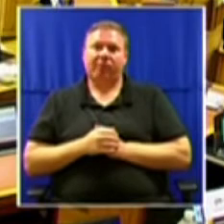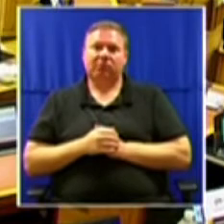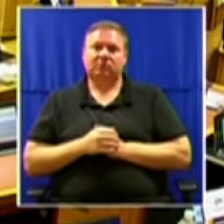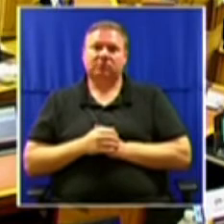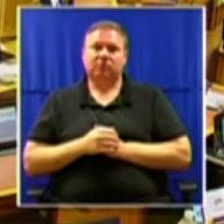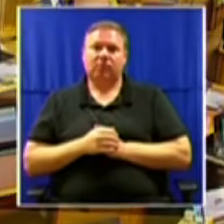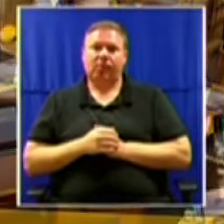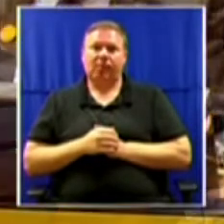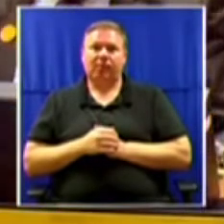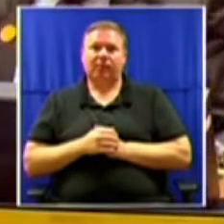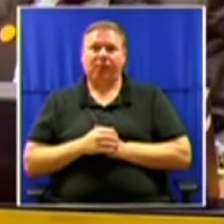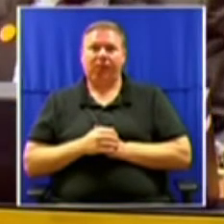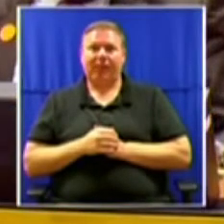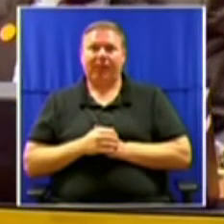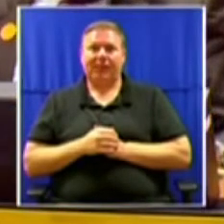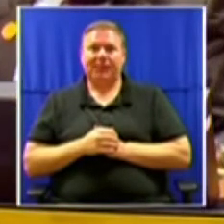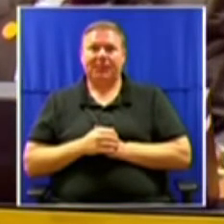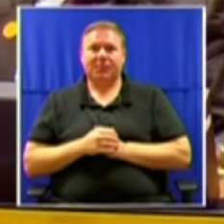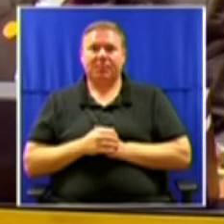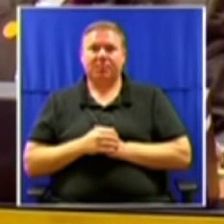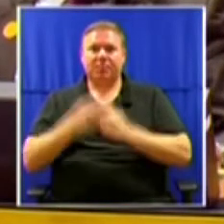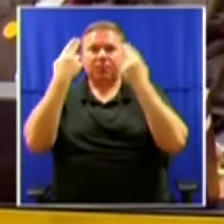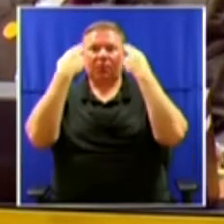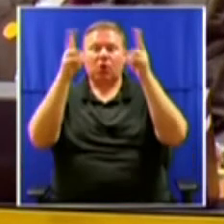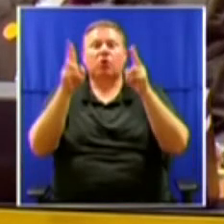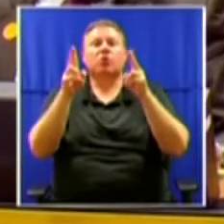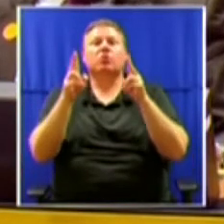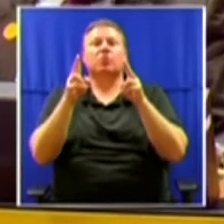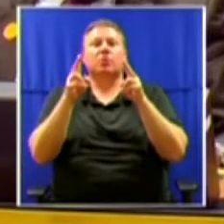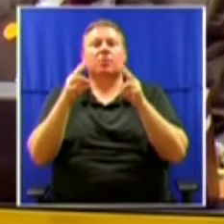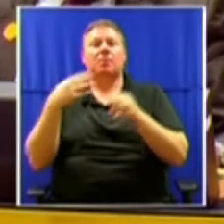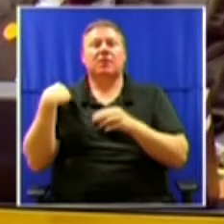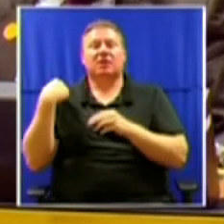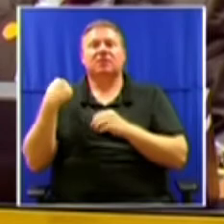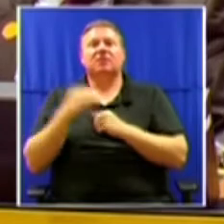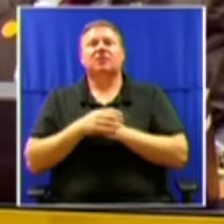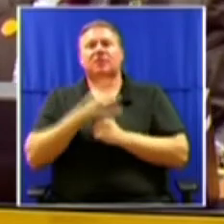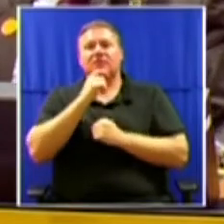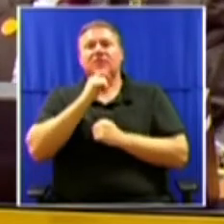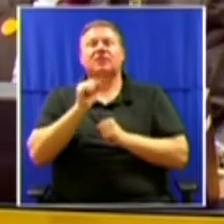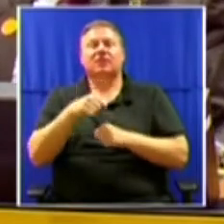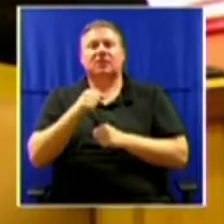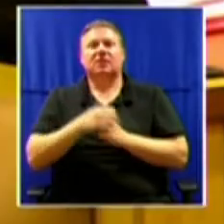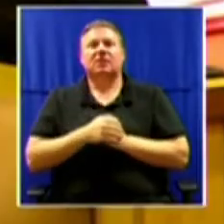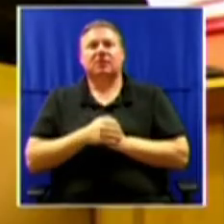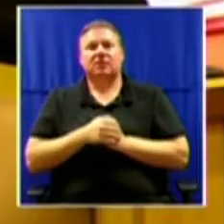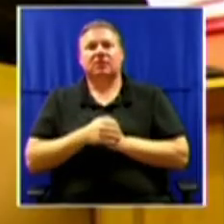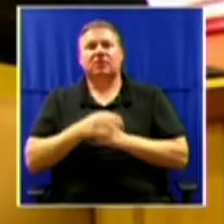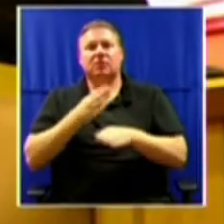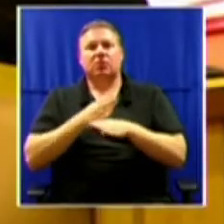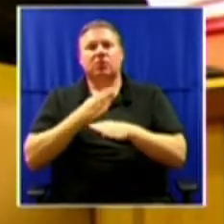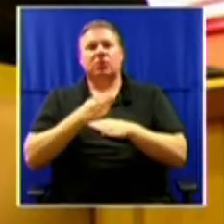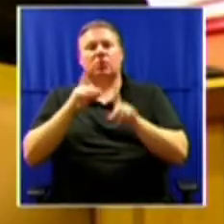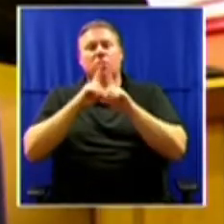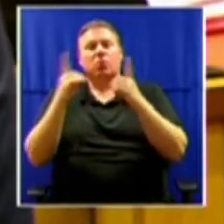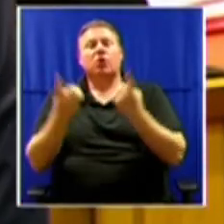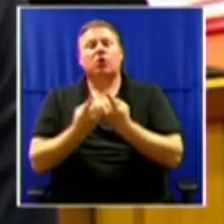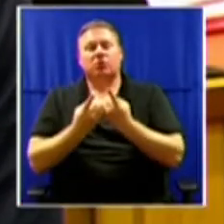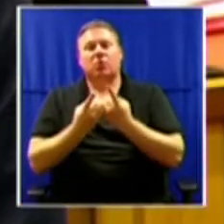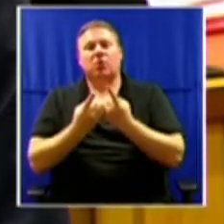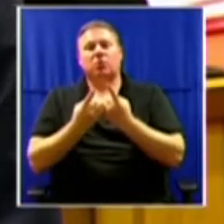Honorable Minister. Thank you, House Chair. Yes, indeed, we collaborate and work with the Department of Social